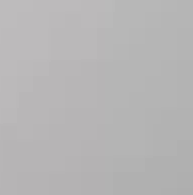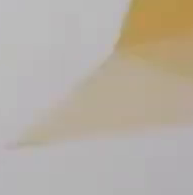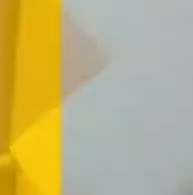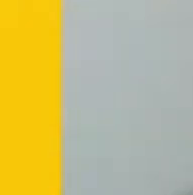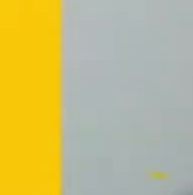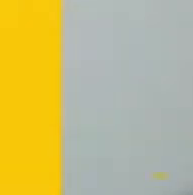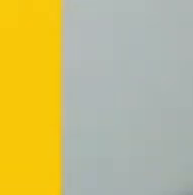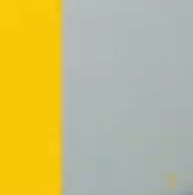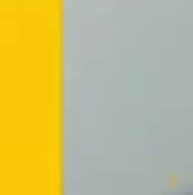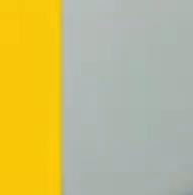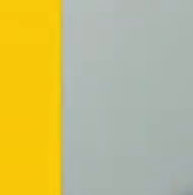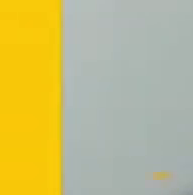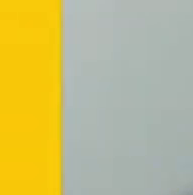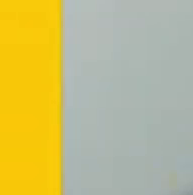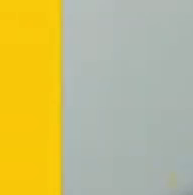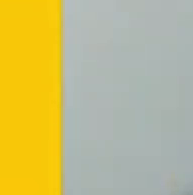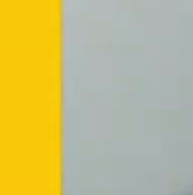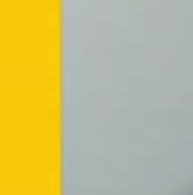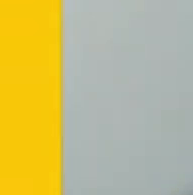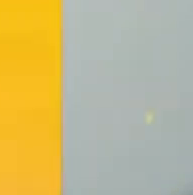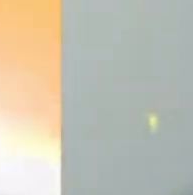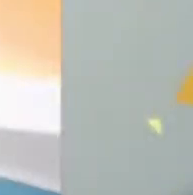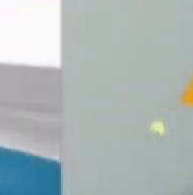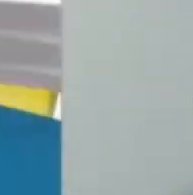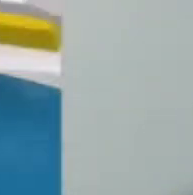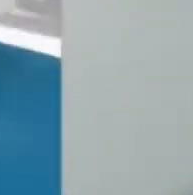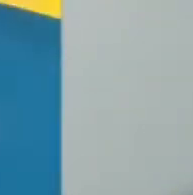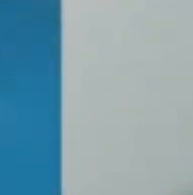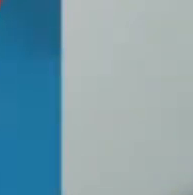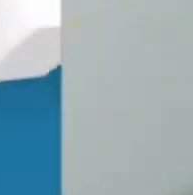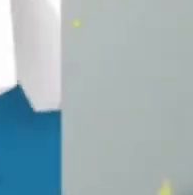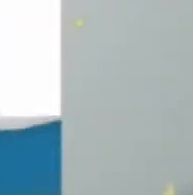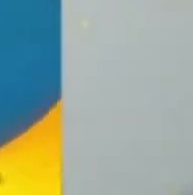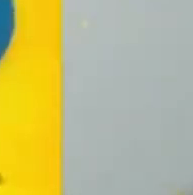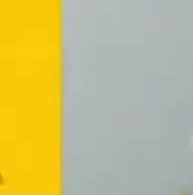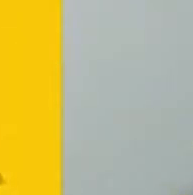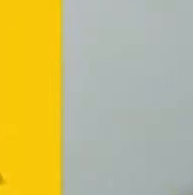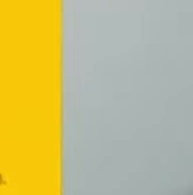Was brought to you by Everywhere You Go, MTN.